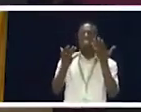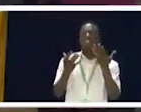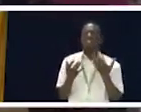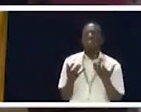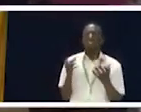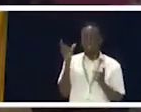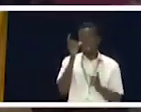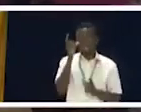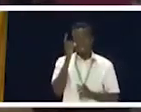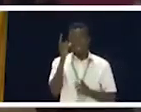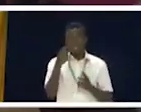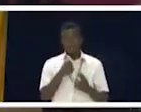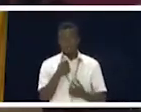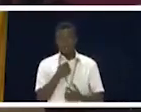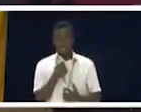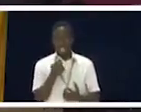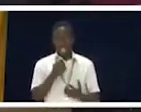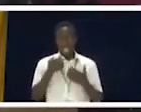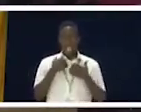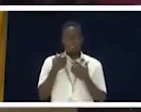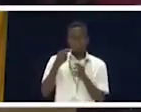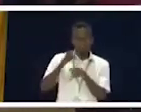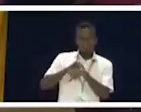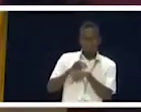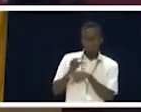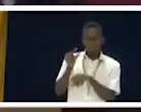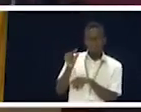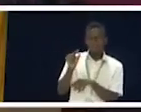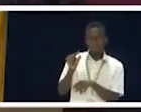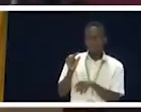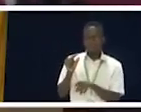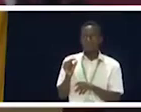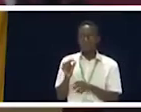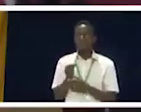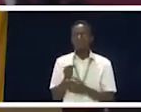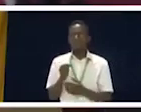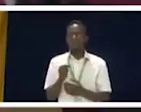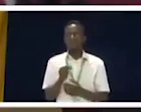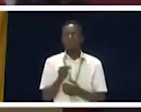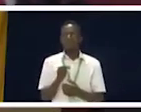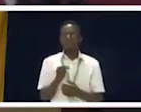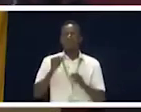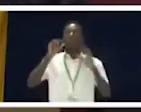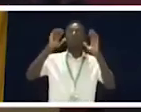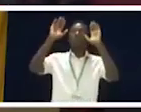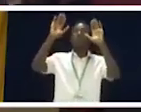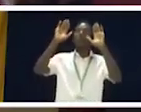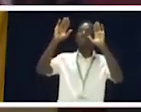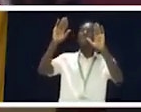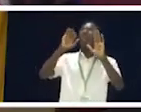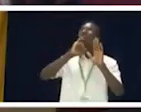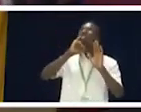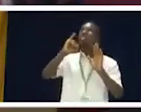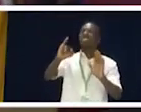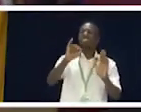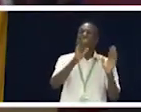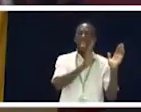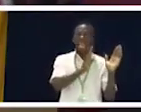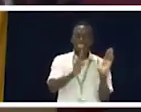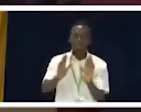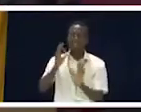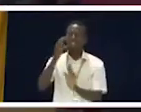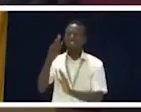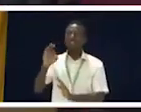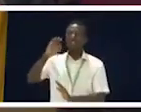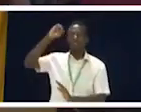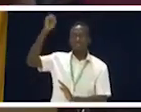Listen to me. I just have 3 minutes. Listen. A wonder, be standing, keep standing. A wonder is the arrangement of grace at